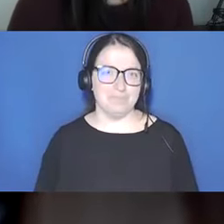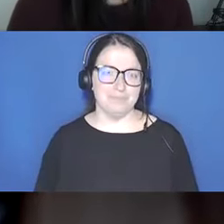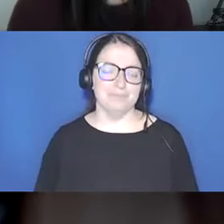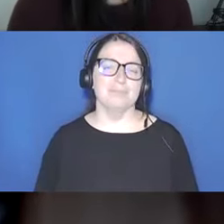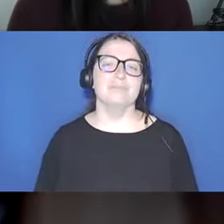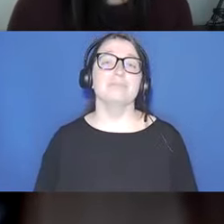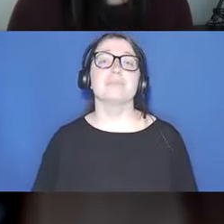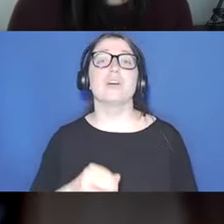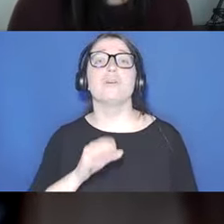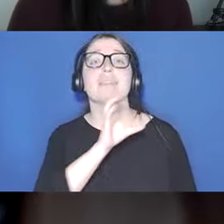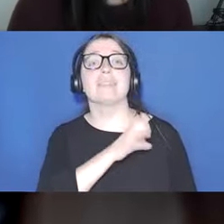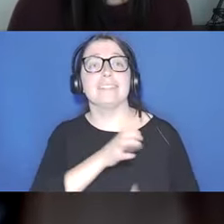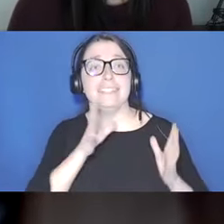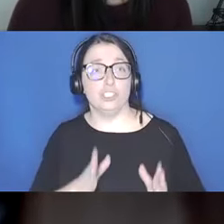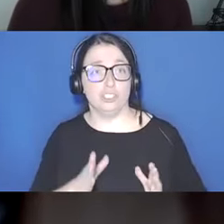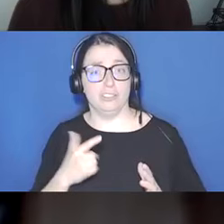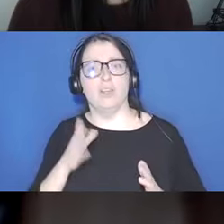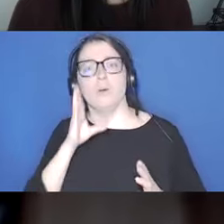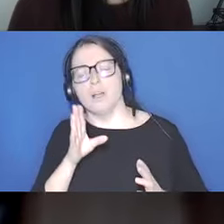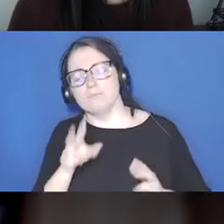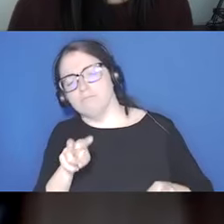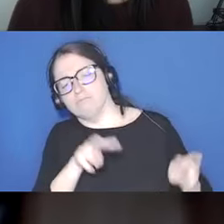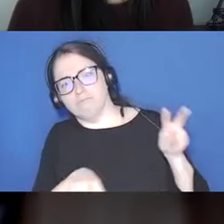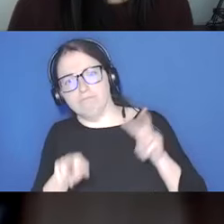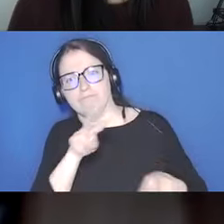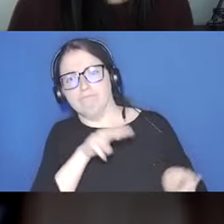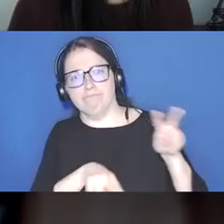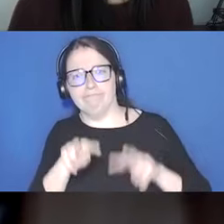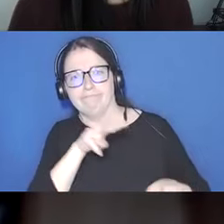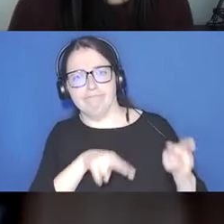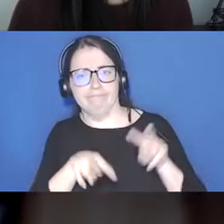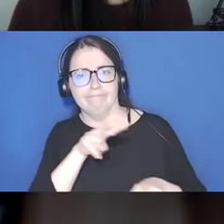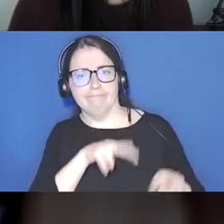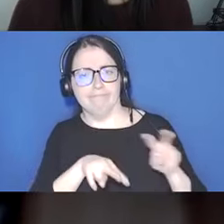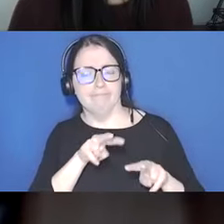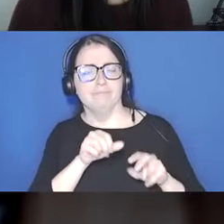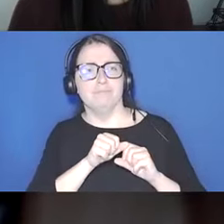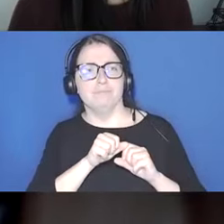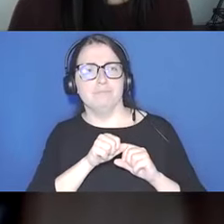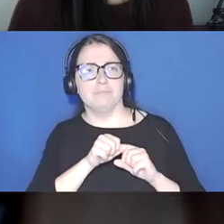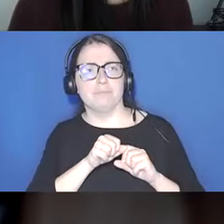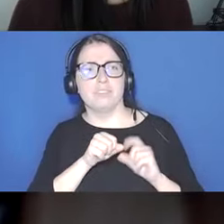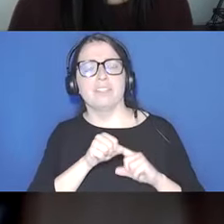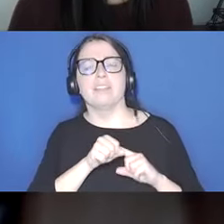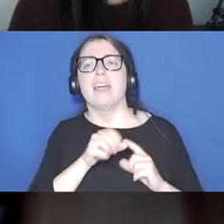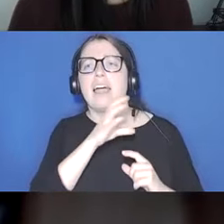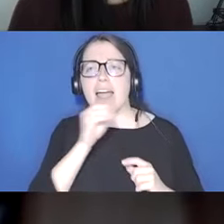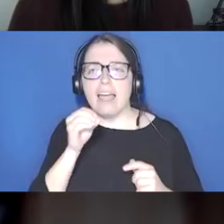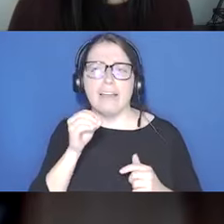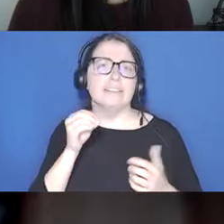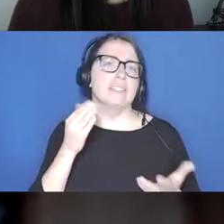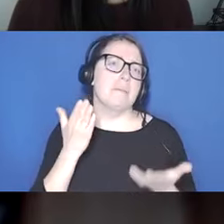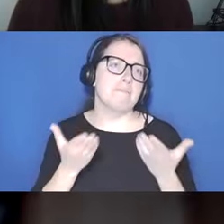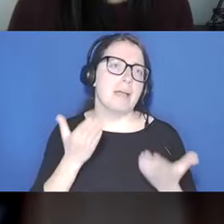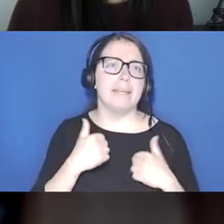lot of direct observation of the child. And part of that direct observation as well might be administration of some sort